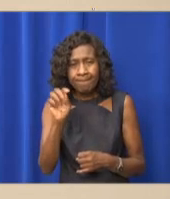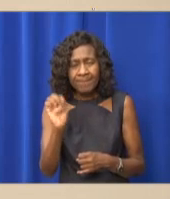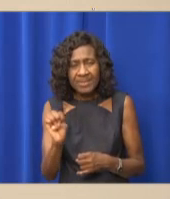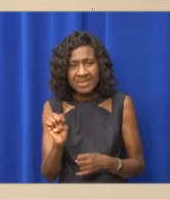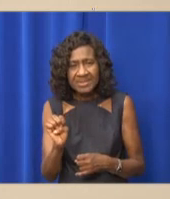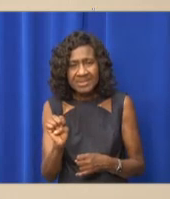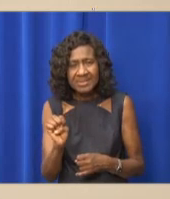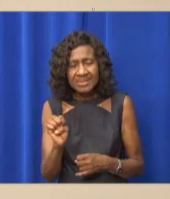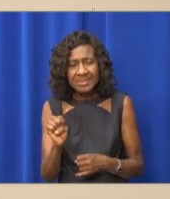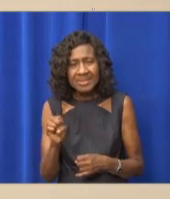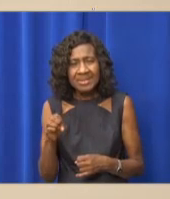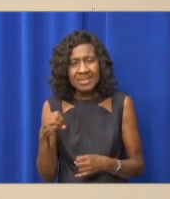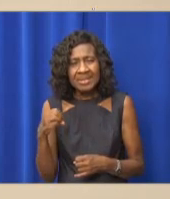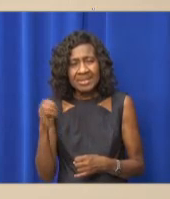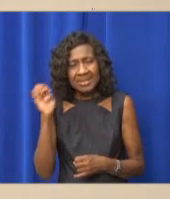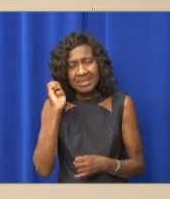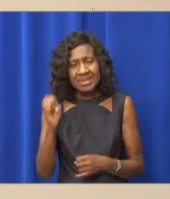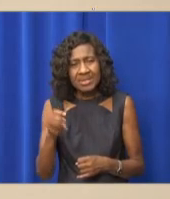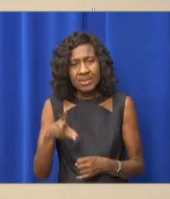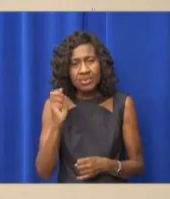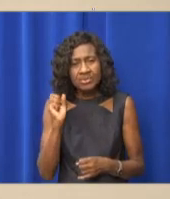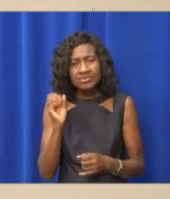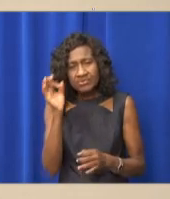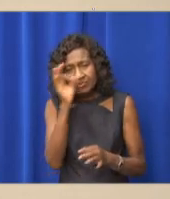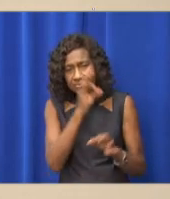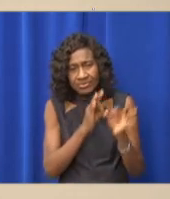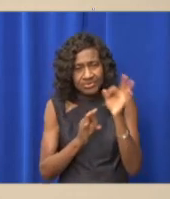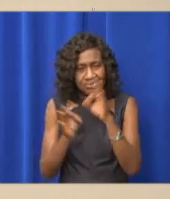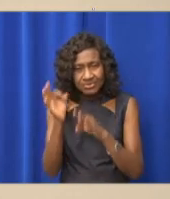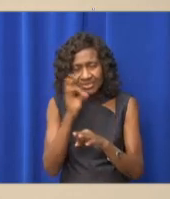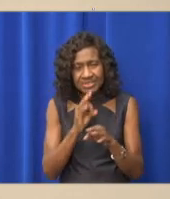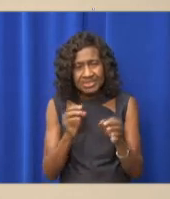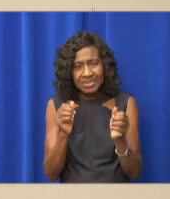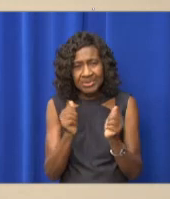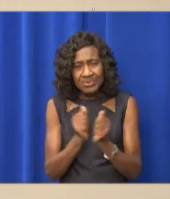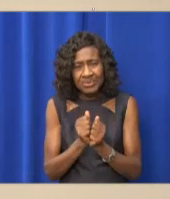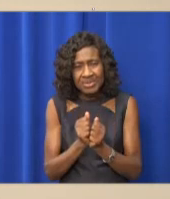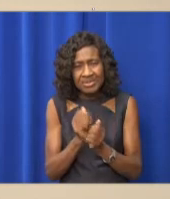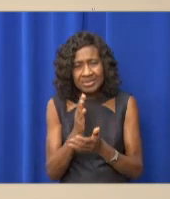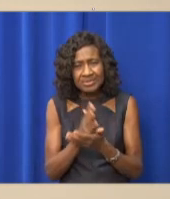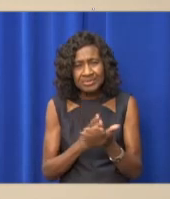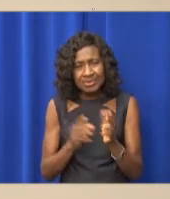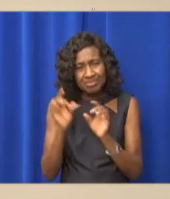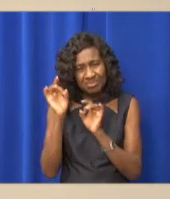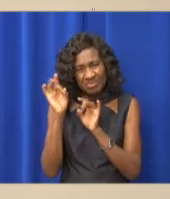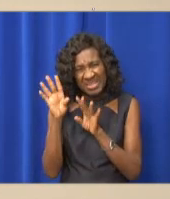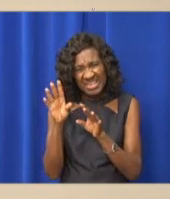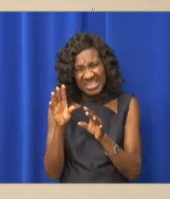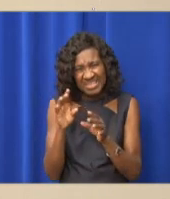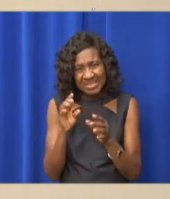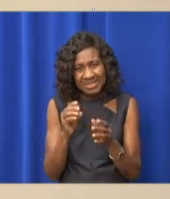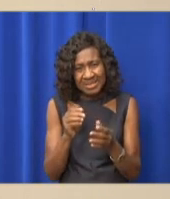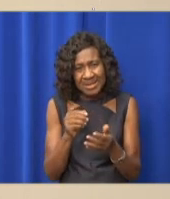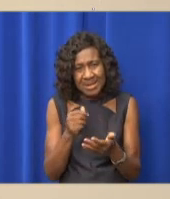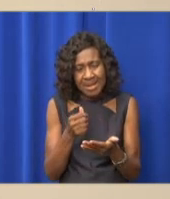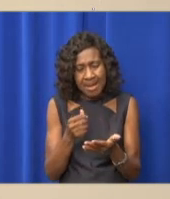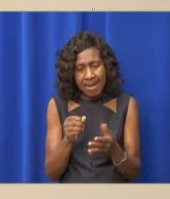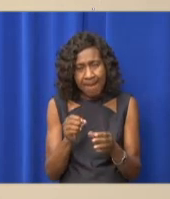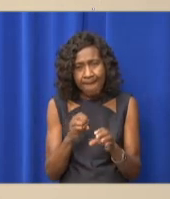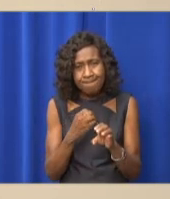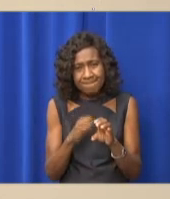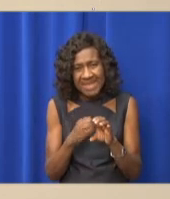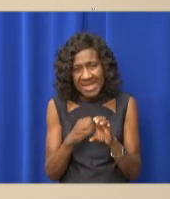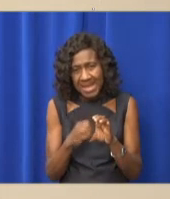when I expressed my frustration at some of the hate mail, quite frankly, that I've been receiving from a number of